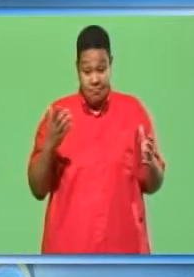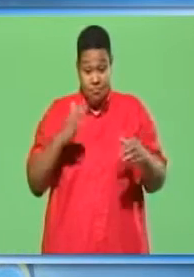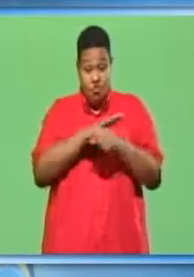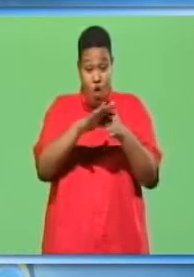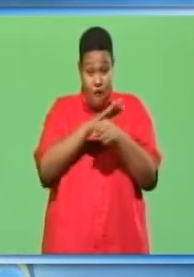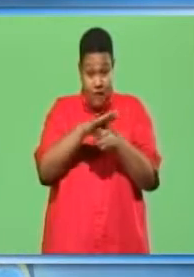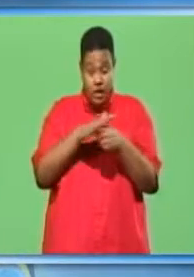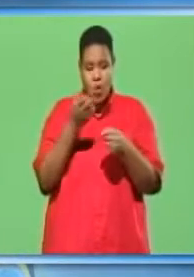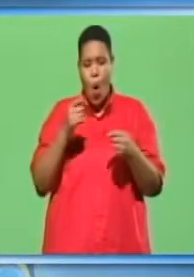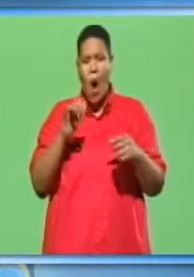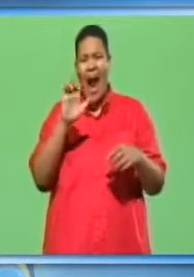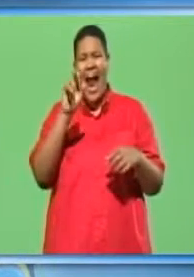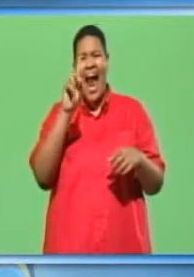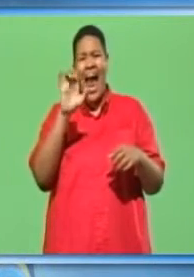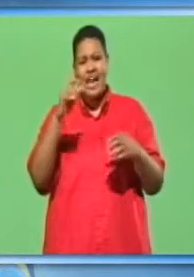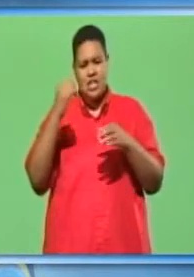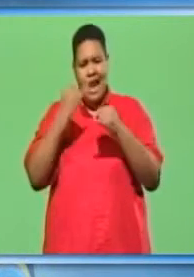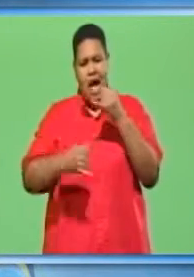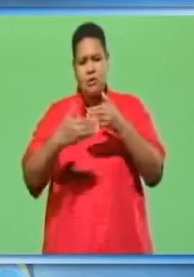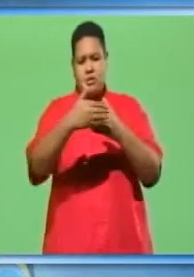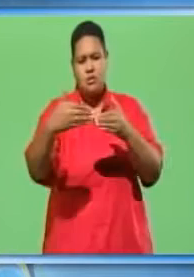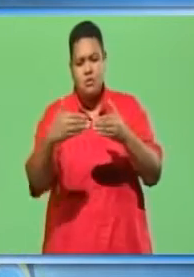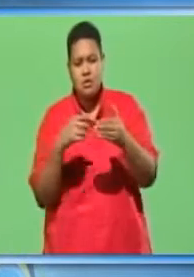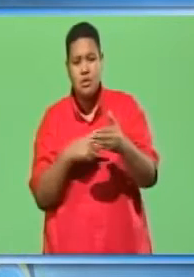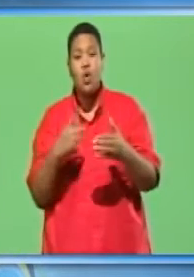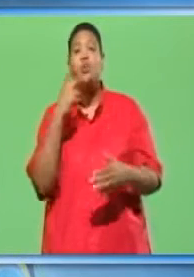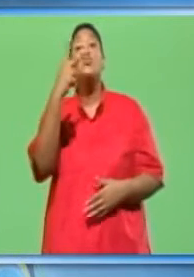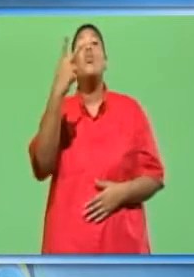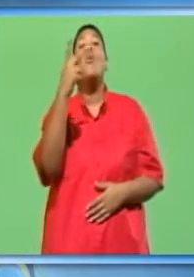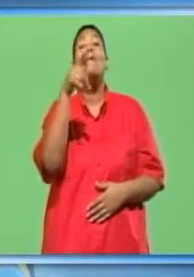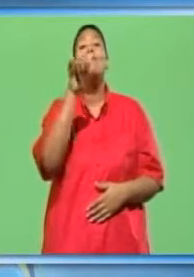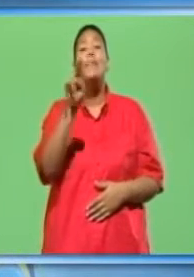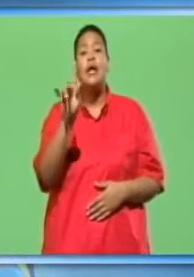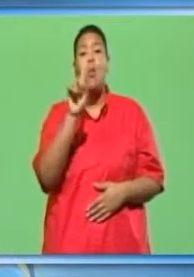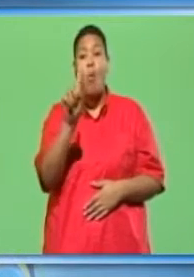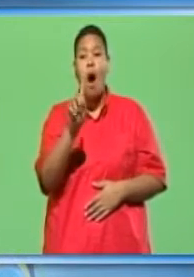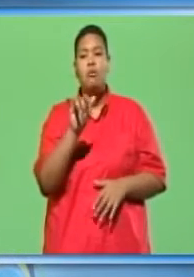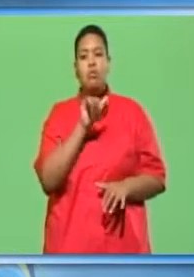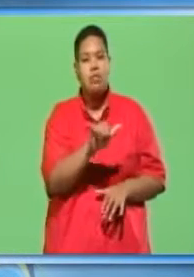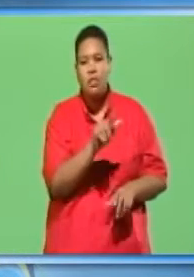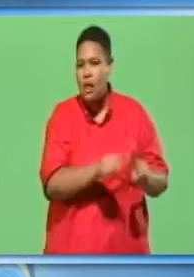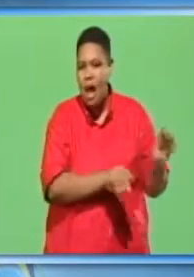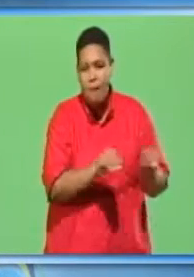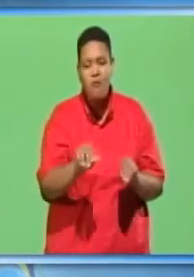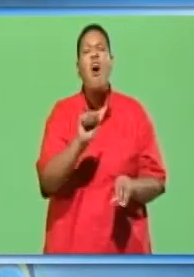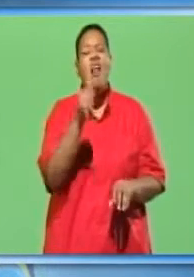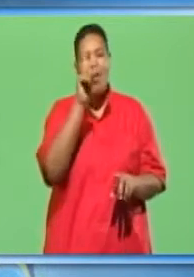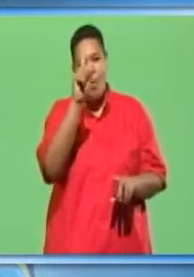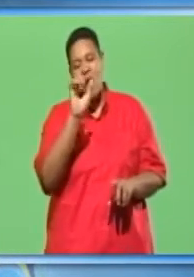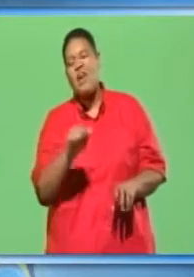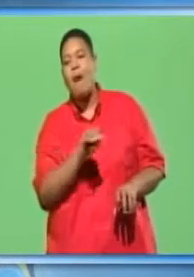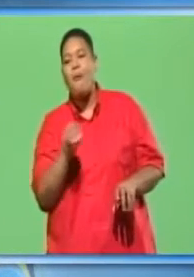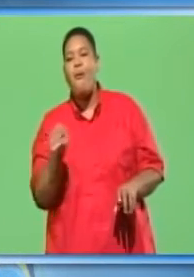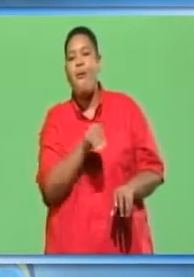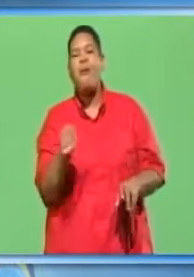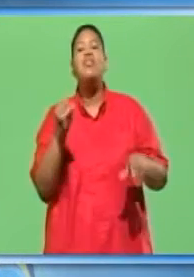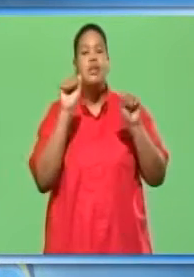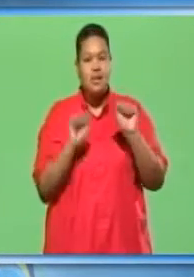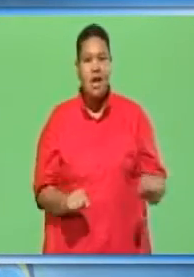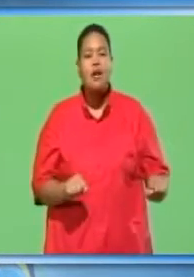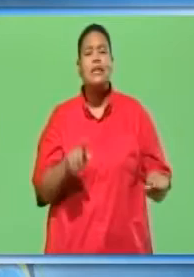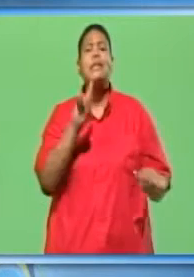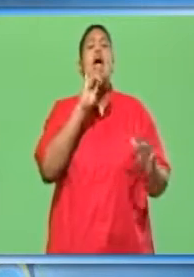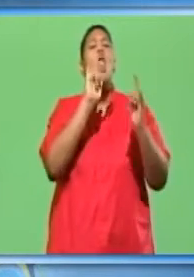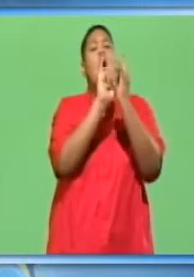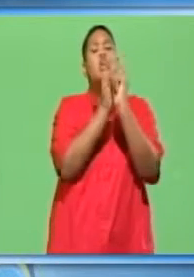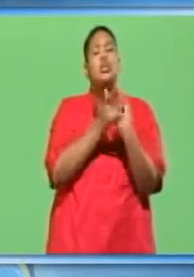surface. It has two pointed steel pins, one fixed and the other movable. This is so that the pins may be adjusted